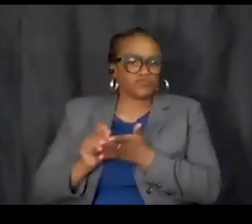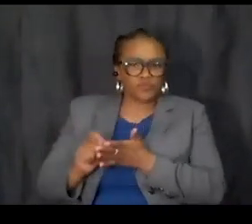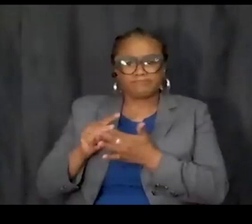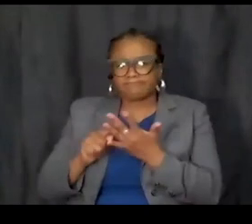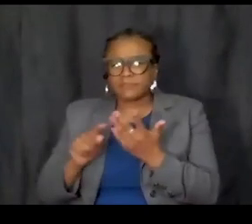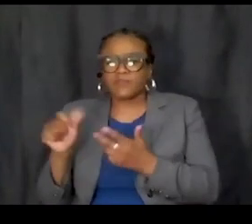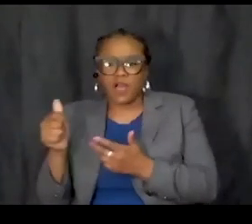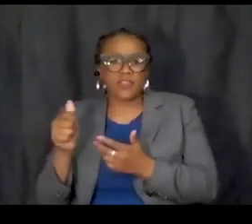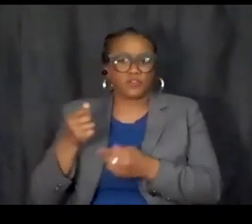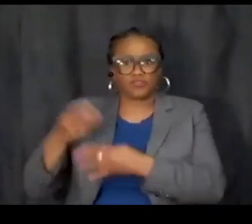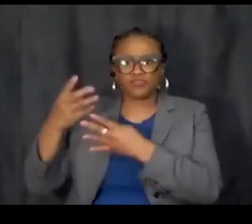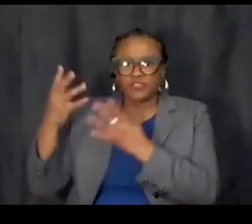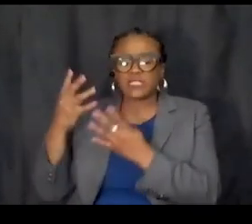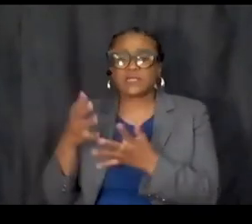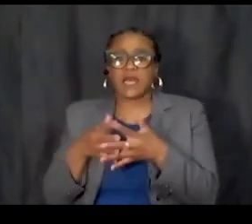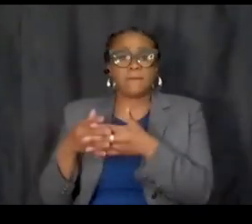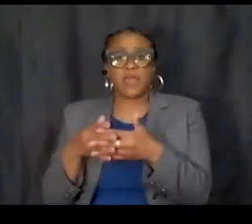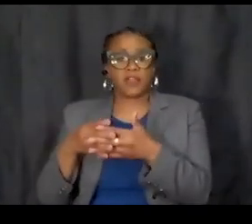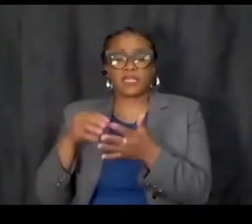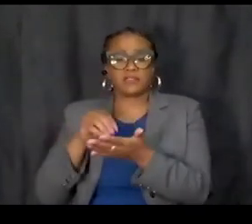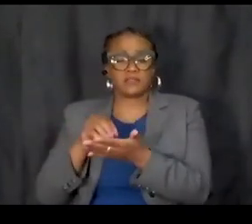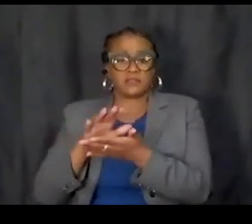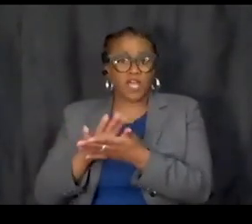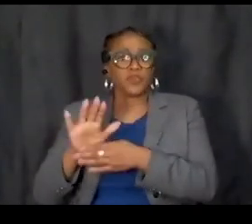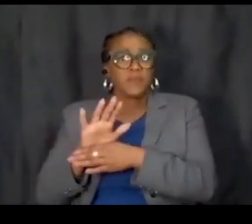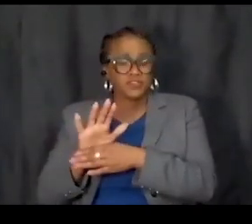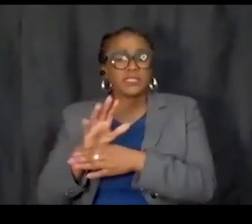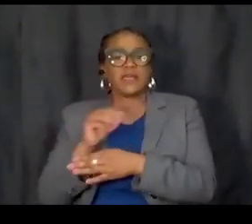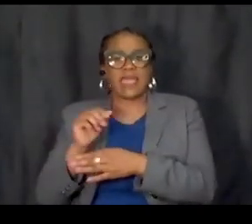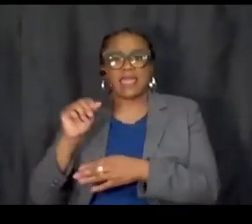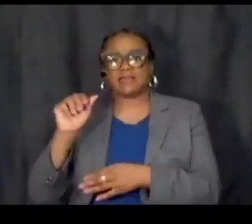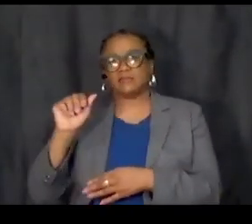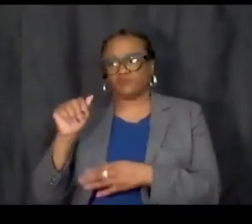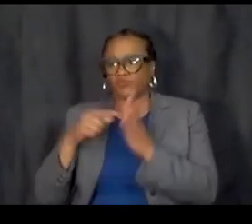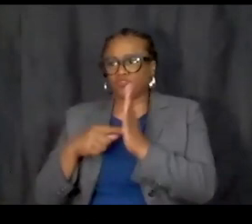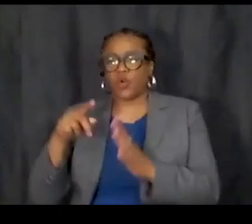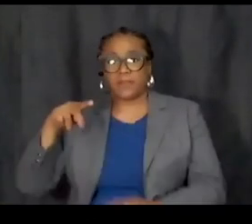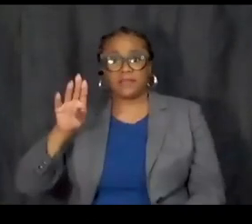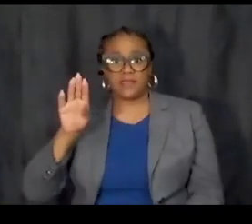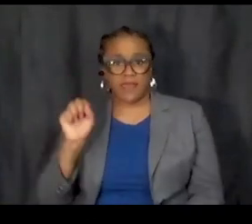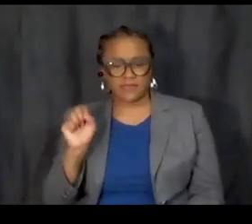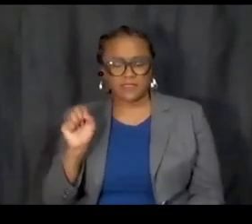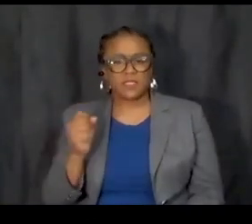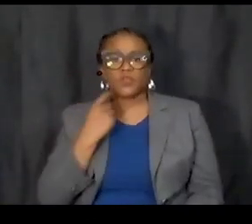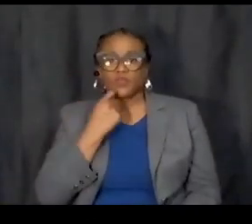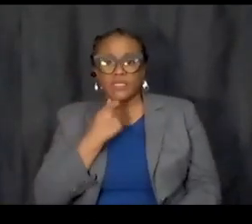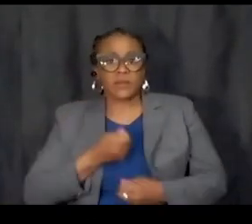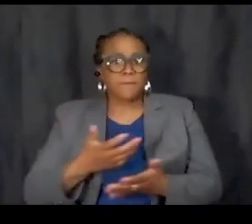which streamed at American Documentary and aired on PBS. Recent poems and essays have appeared in